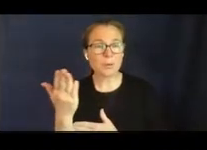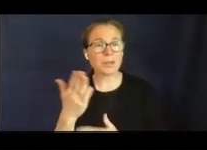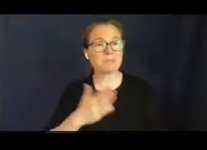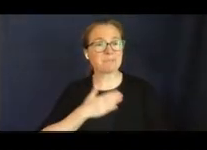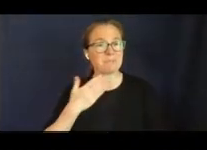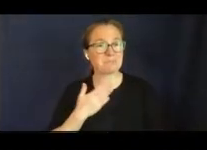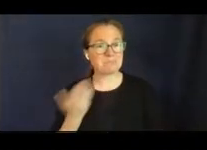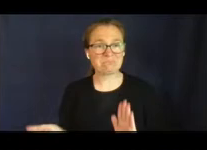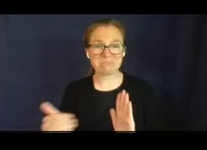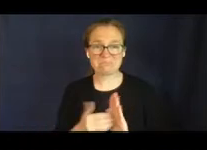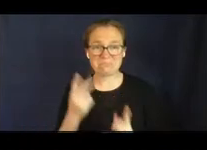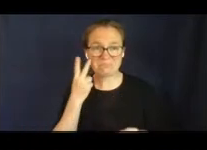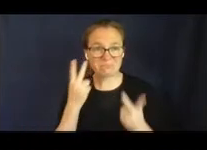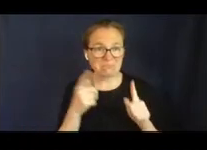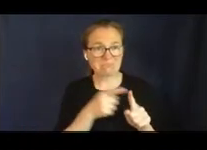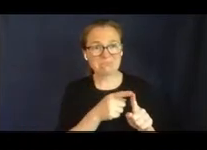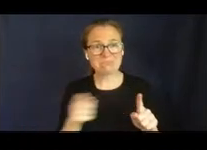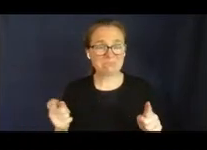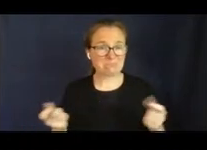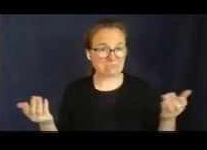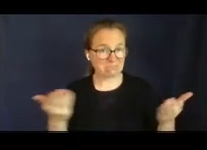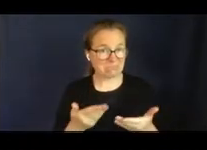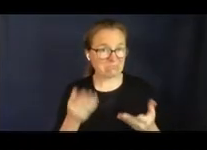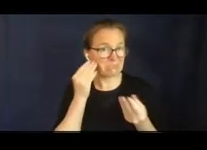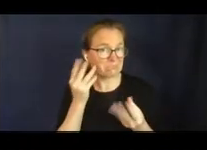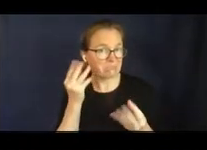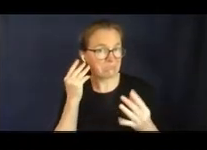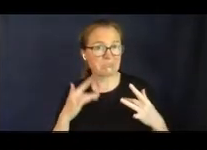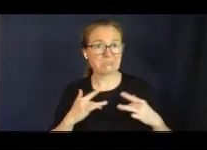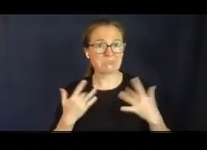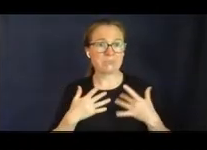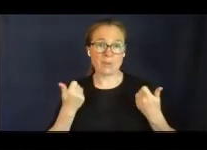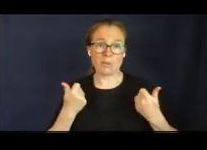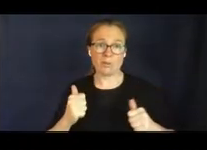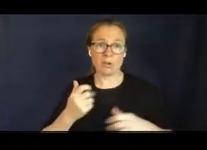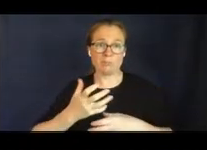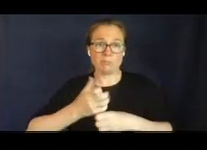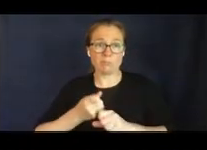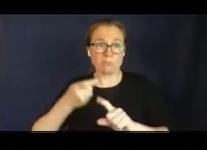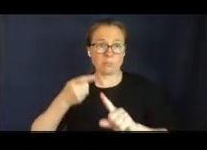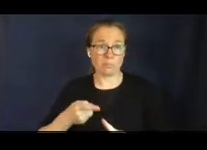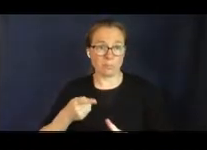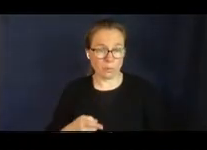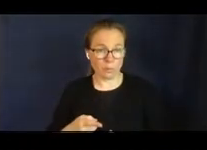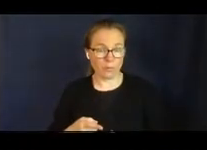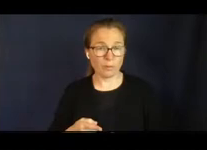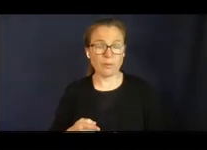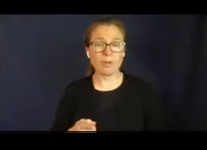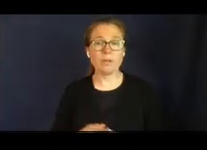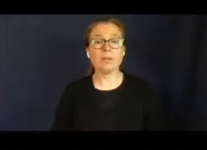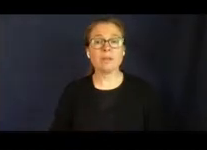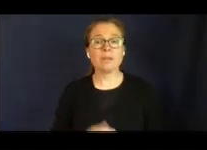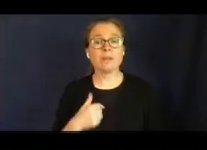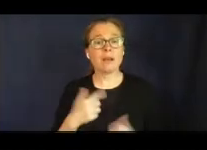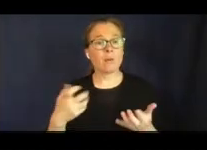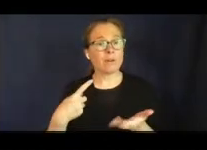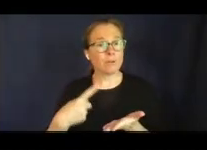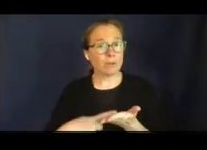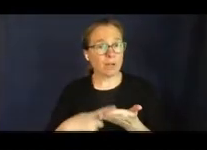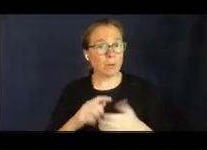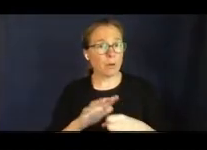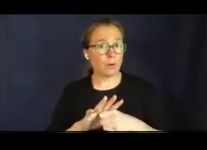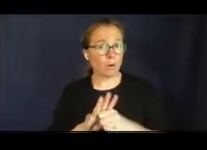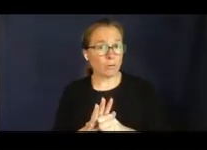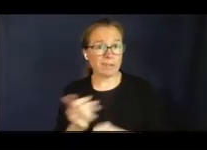here and provide an update. I'll try to be brief. Wanted to spend some time talking about COVID-19, the topic that